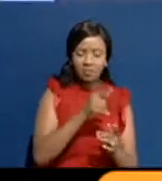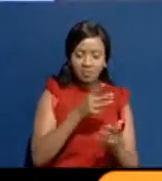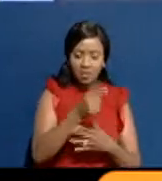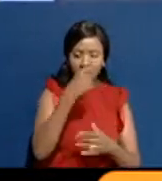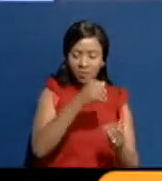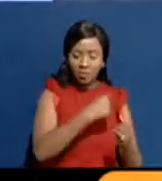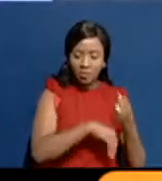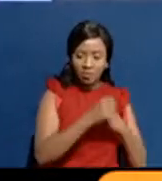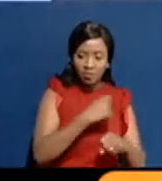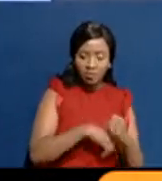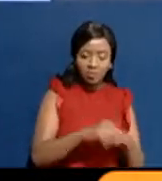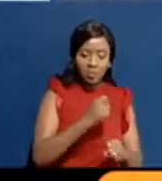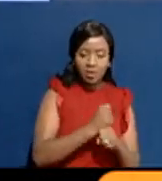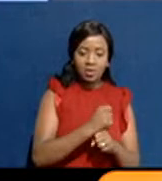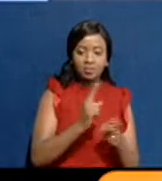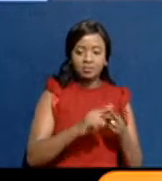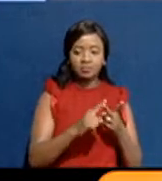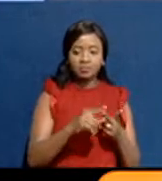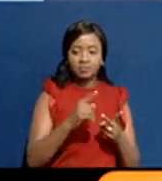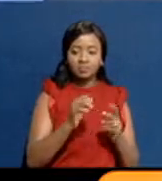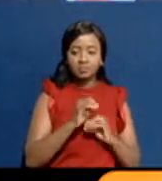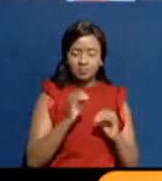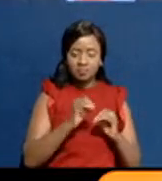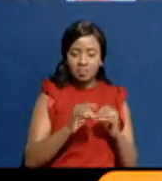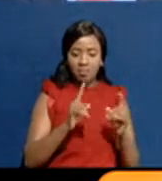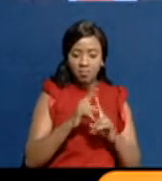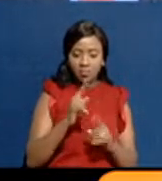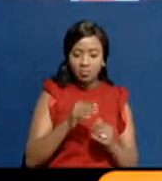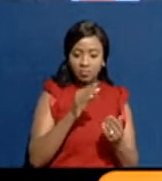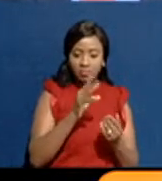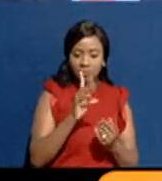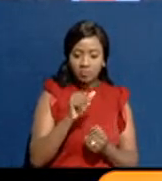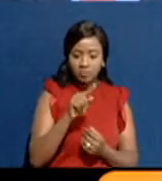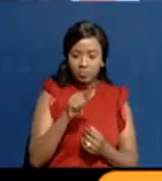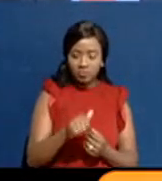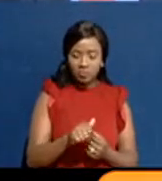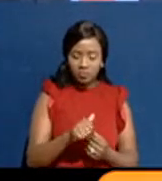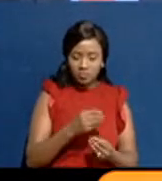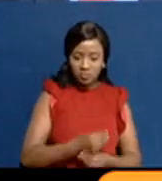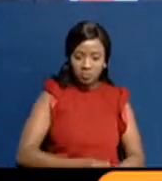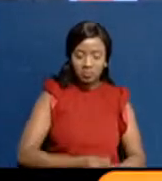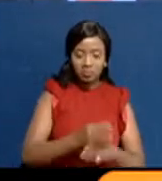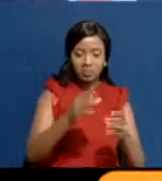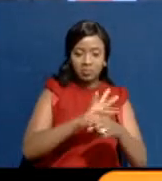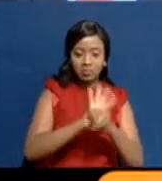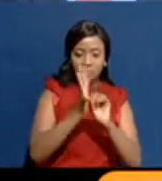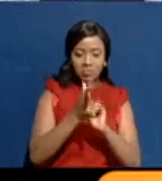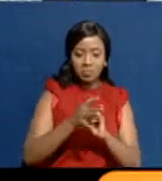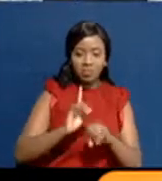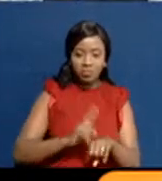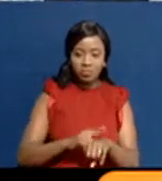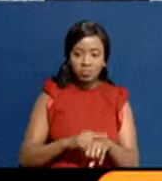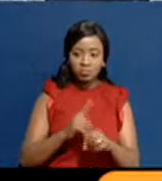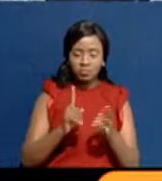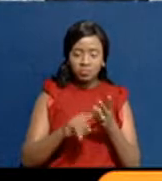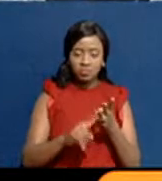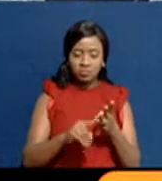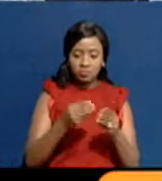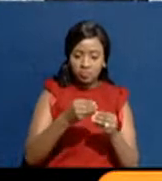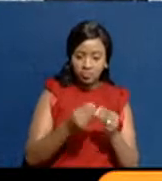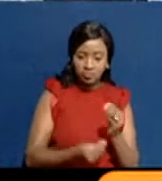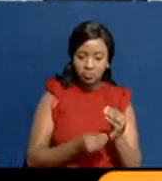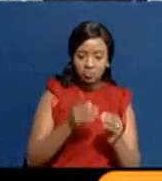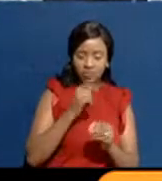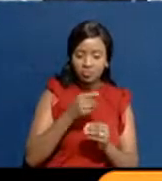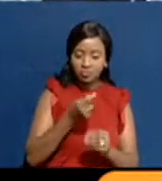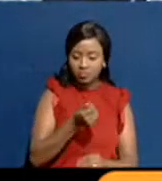paid KEMRI. They've not paid debt accrued for supplies during COVID-19. They've not paid for an invoice COVID-19 receipt.